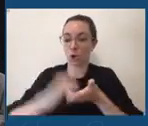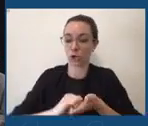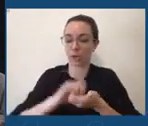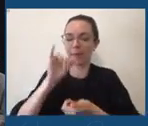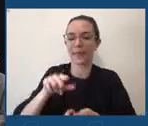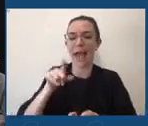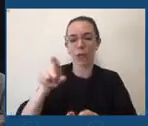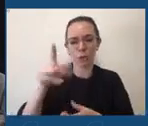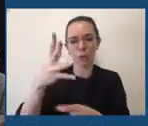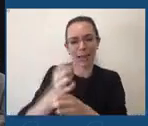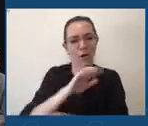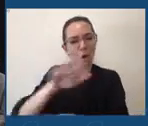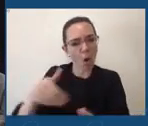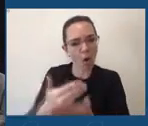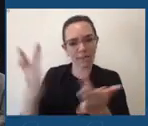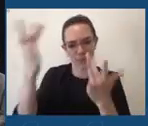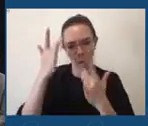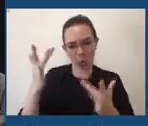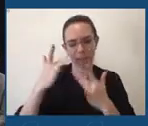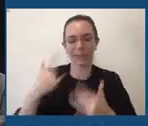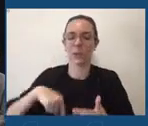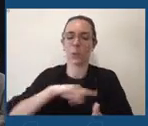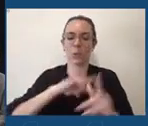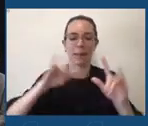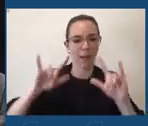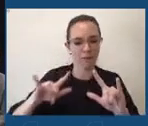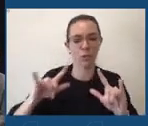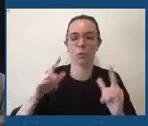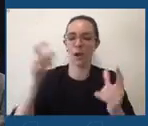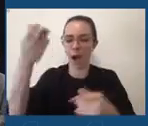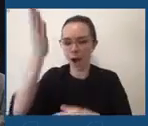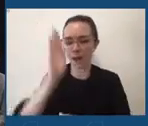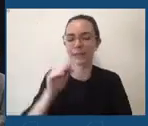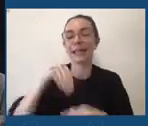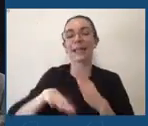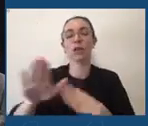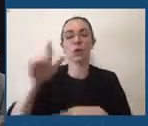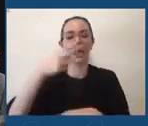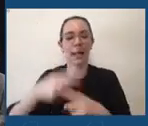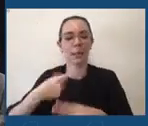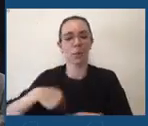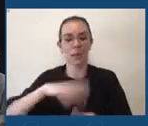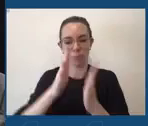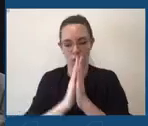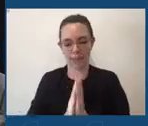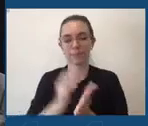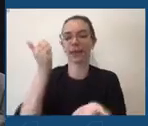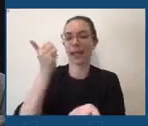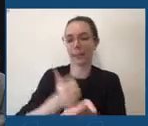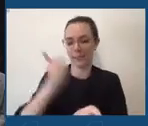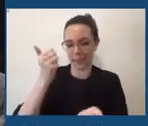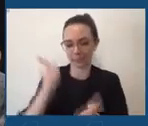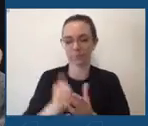all the glory. We love you, God. And it's in your name we pray. Amen.